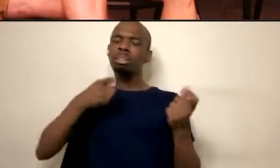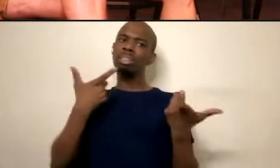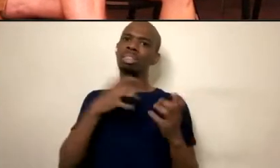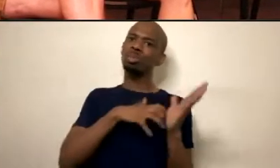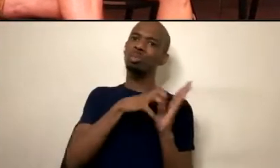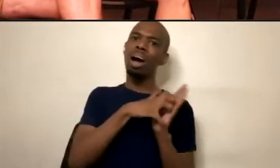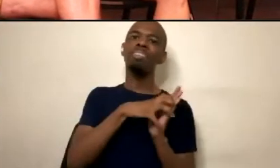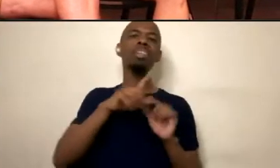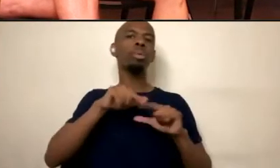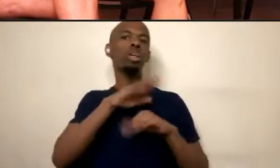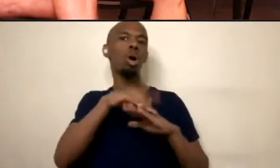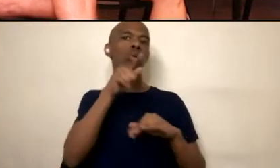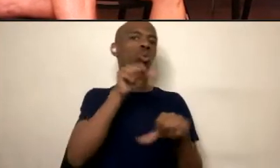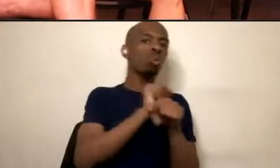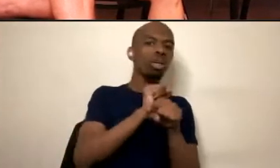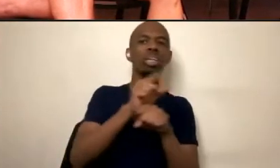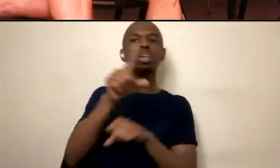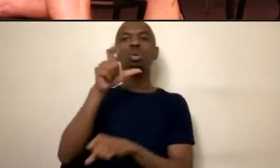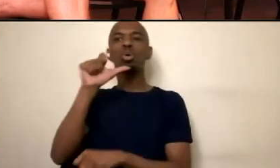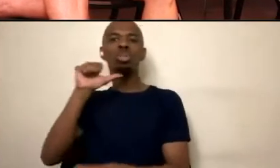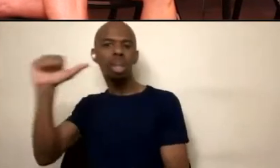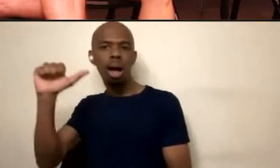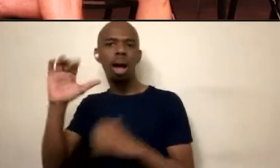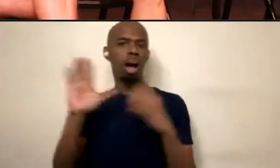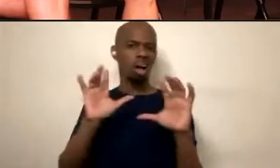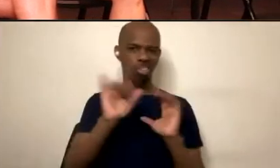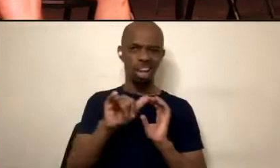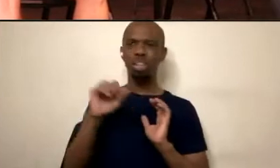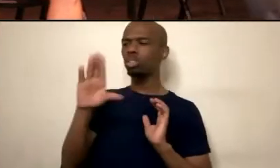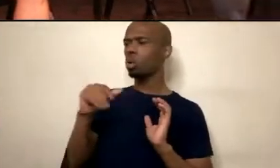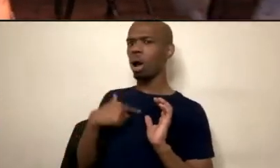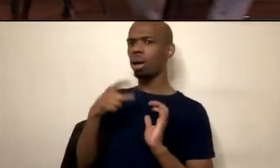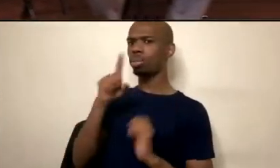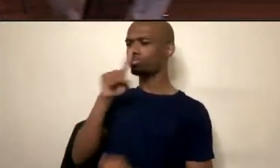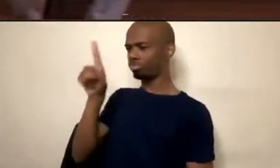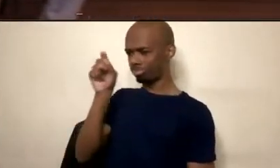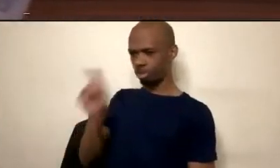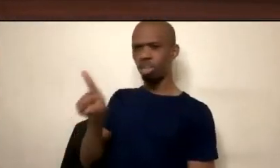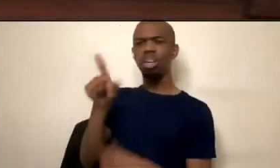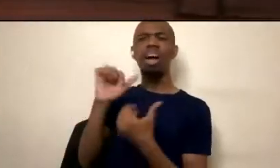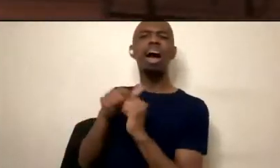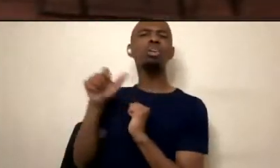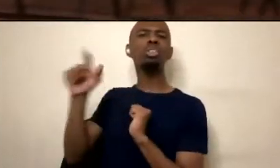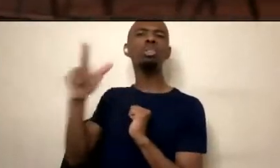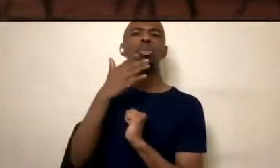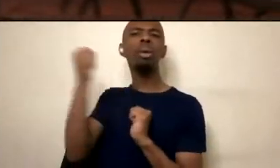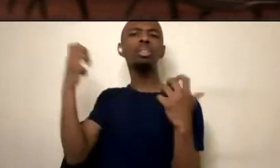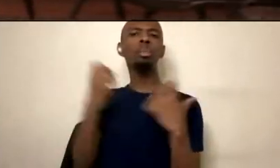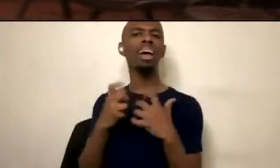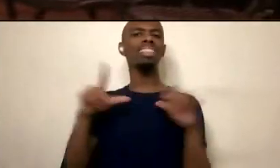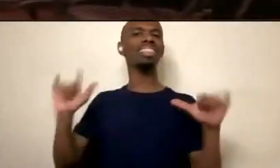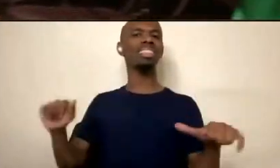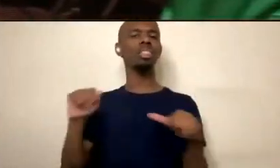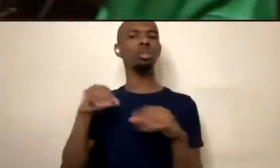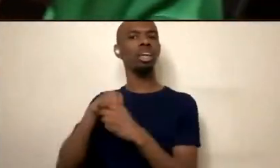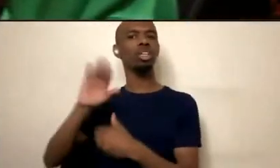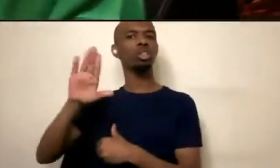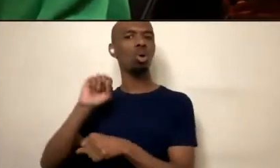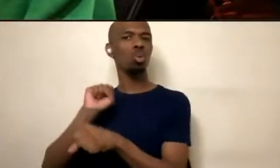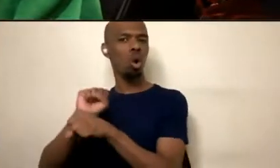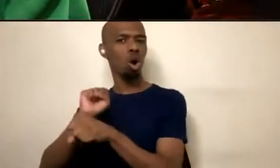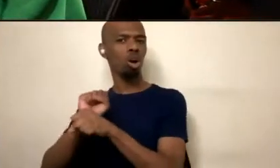have consistent relationships in doing that sort of work? Because I started at the city jail in